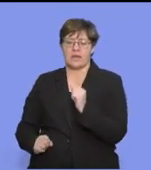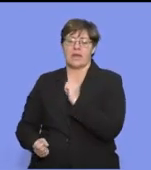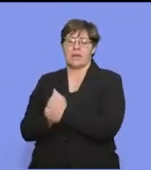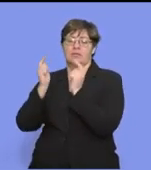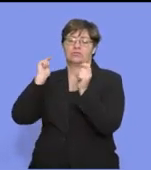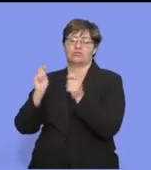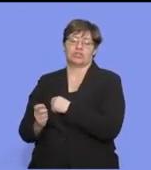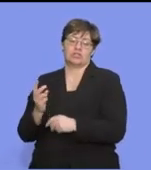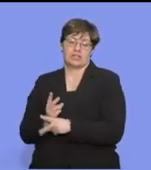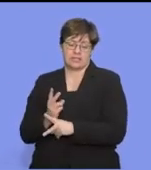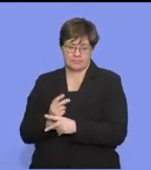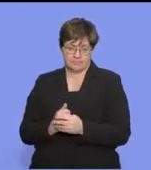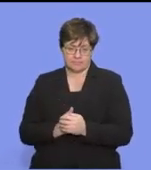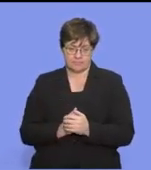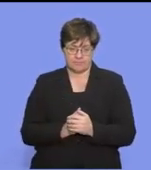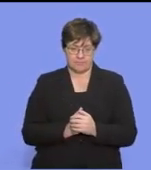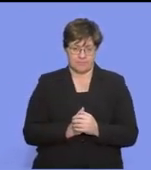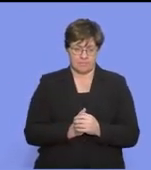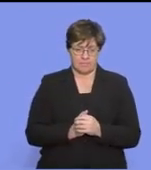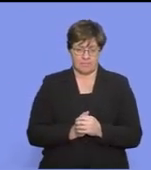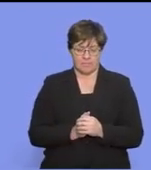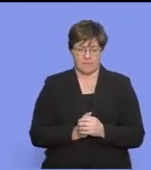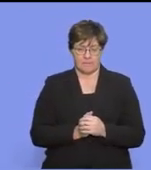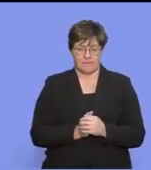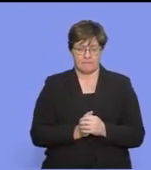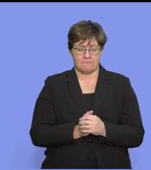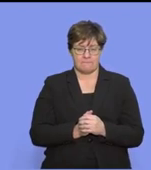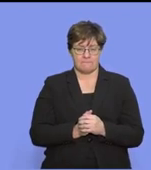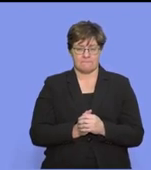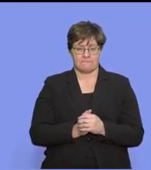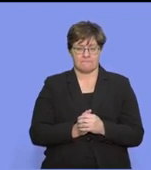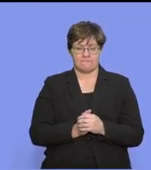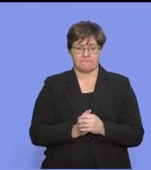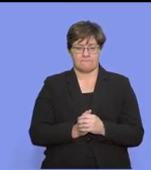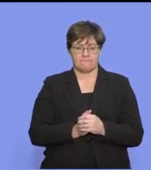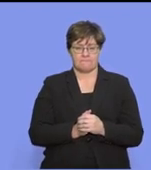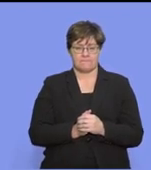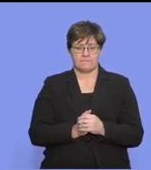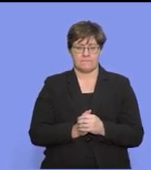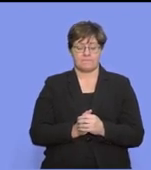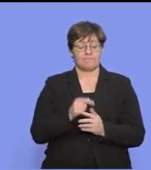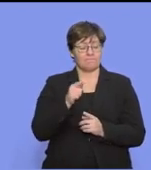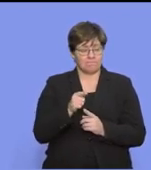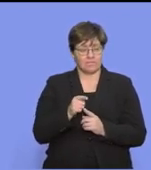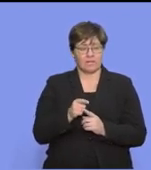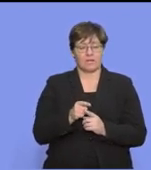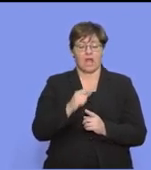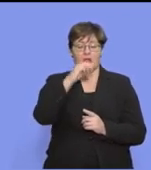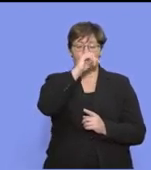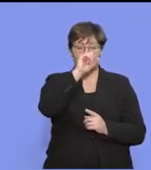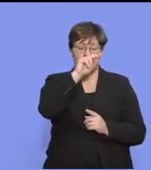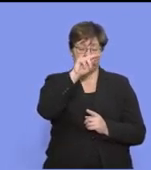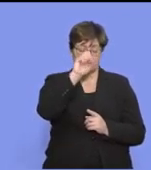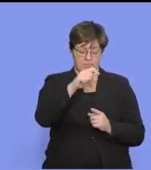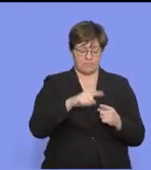where there's very little change again, and then we're going to find rapid periods of change again. All